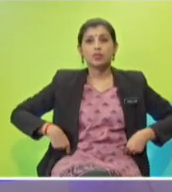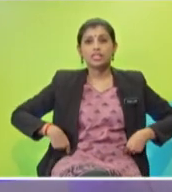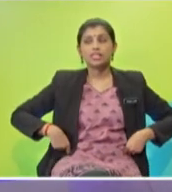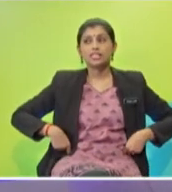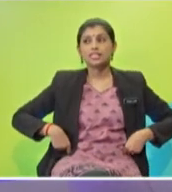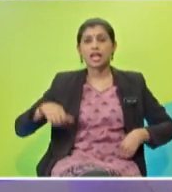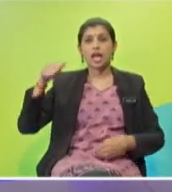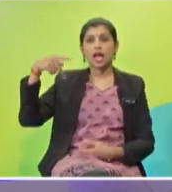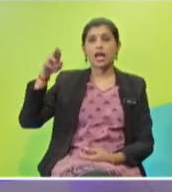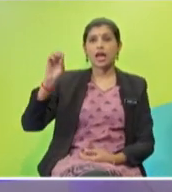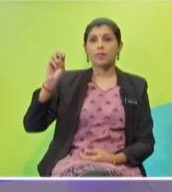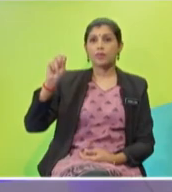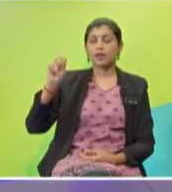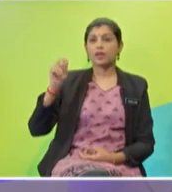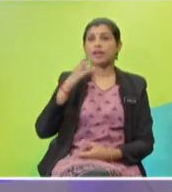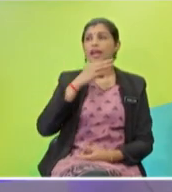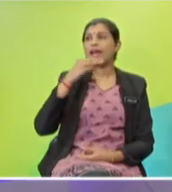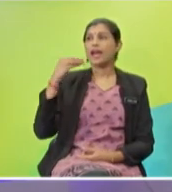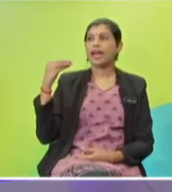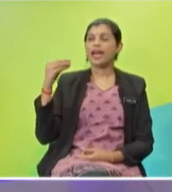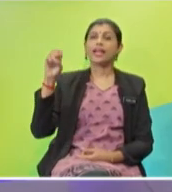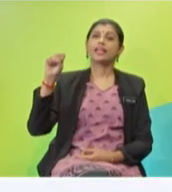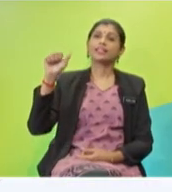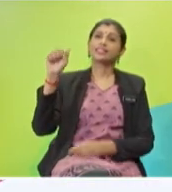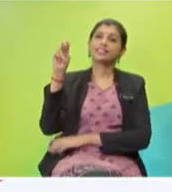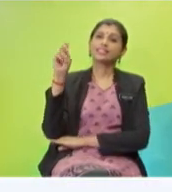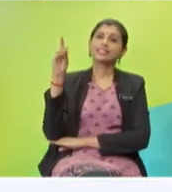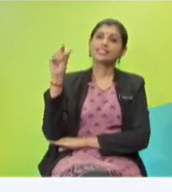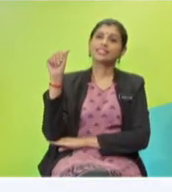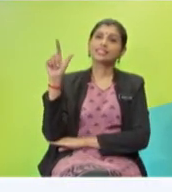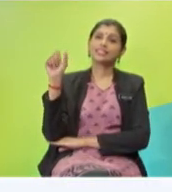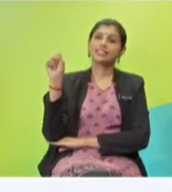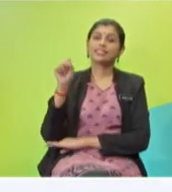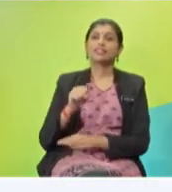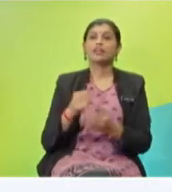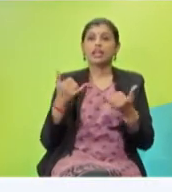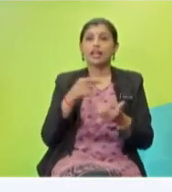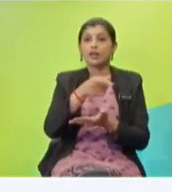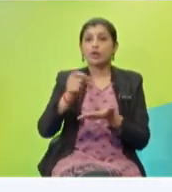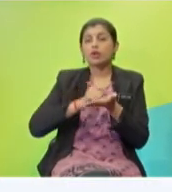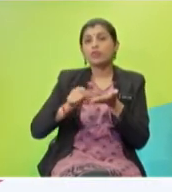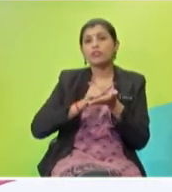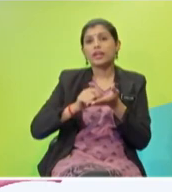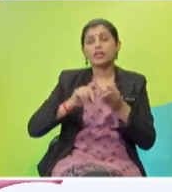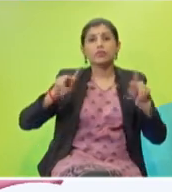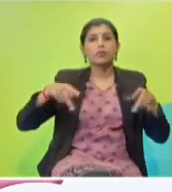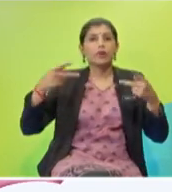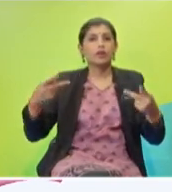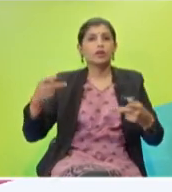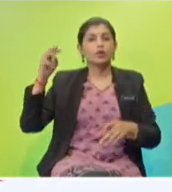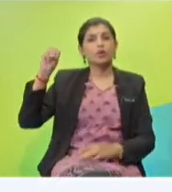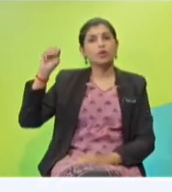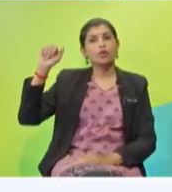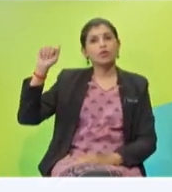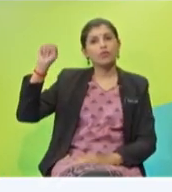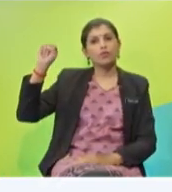to write your answers on your piece of paper? Okay, write your answers on the piece of paper. Choose two clothes that I